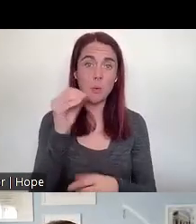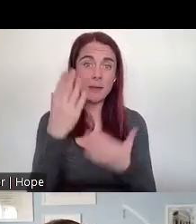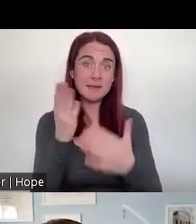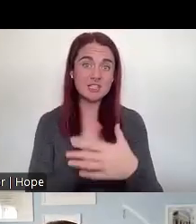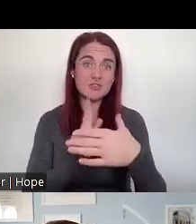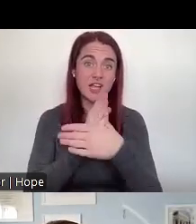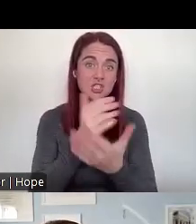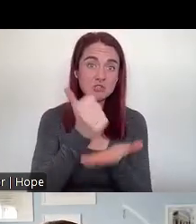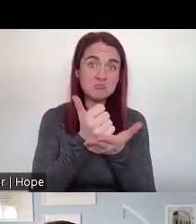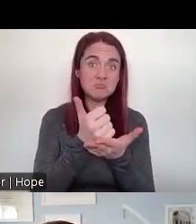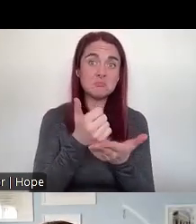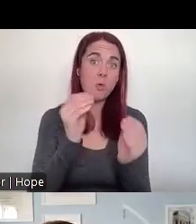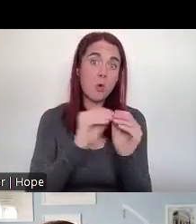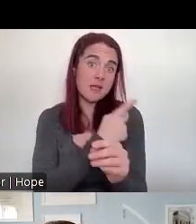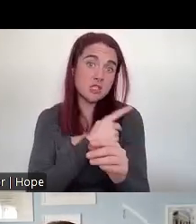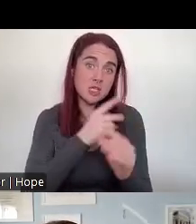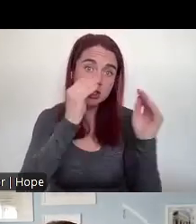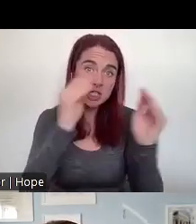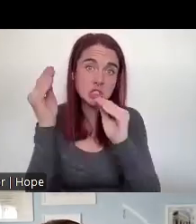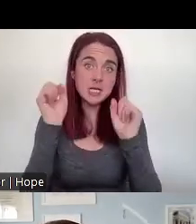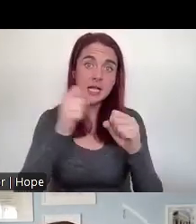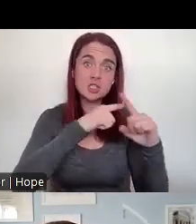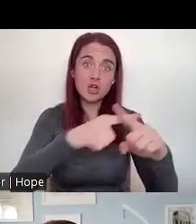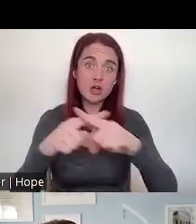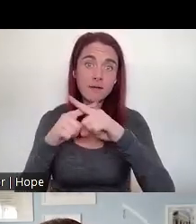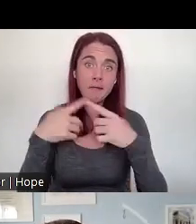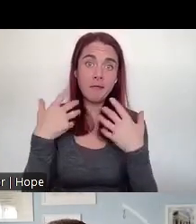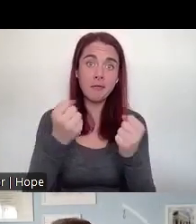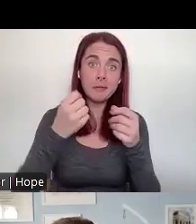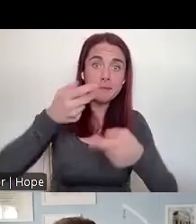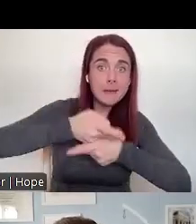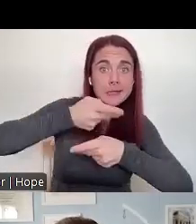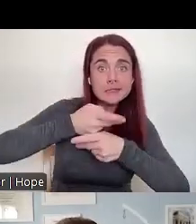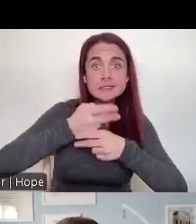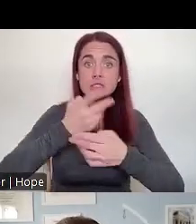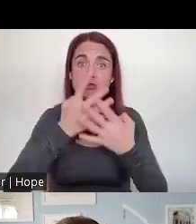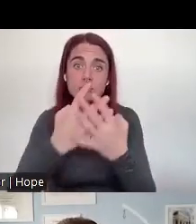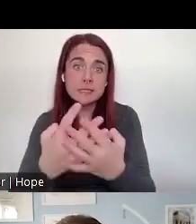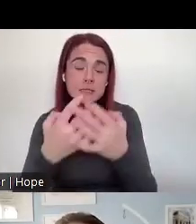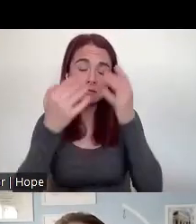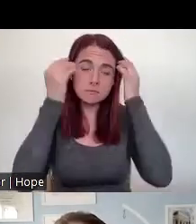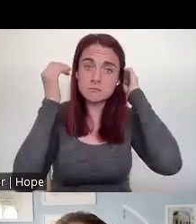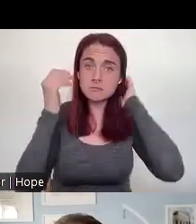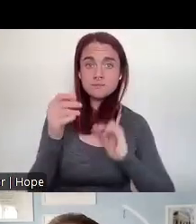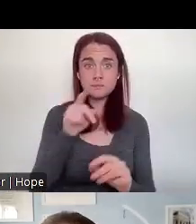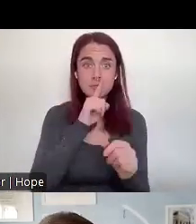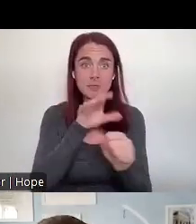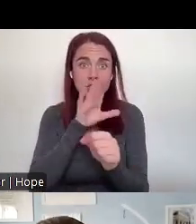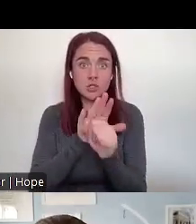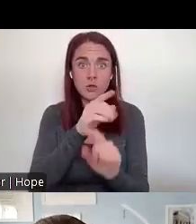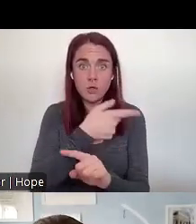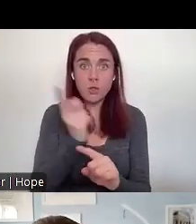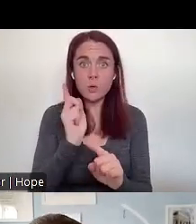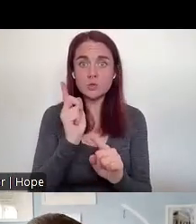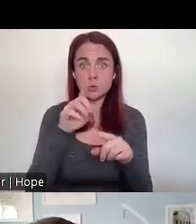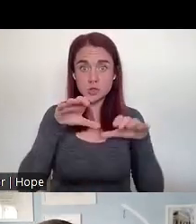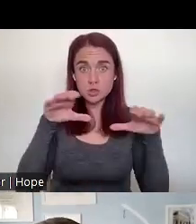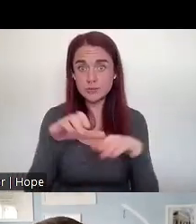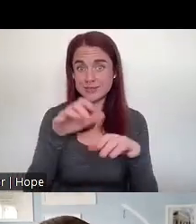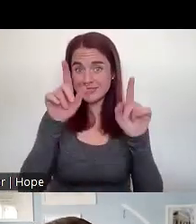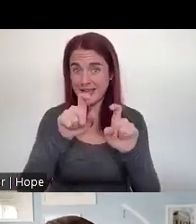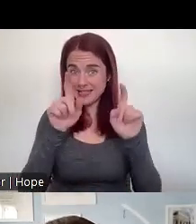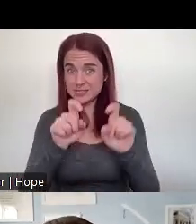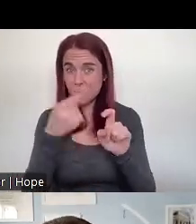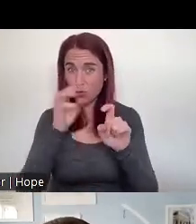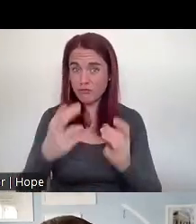there is more patient education and targeted health maintenance and screening, making sure those who are performing these tests or